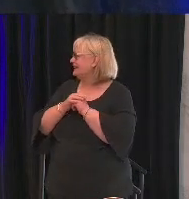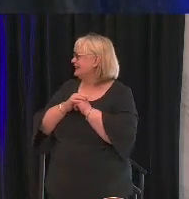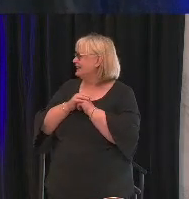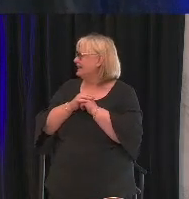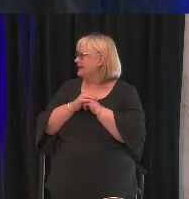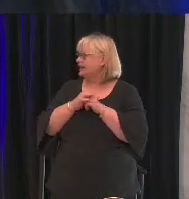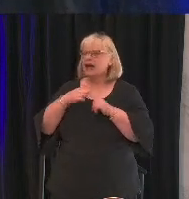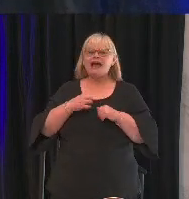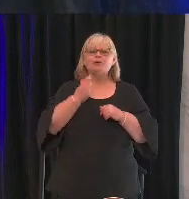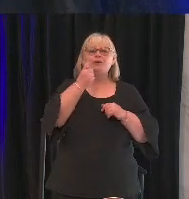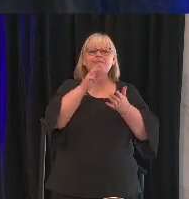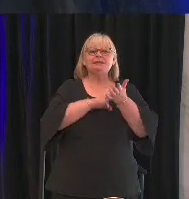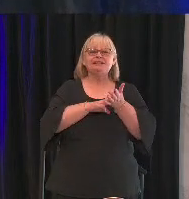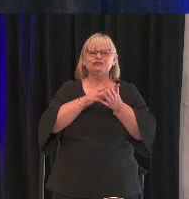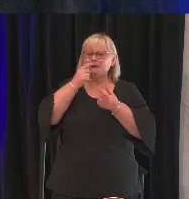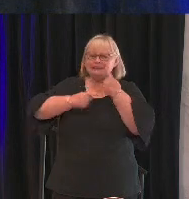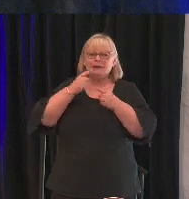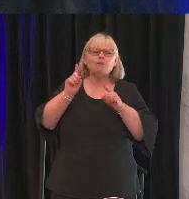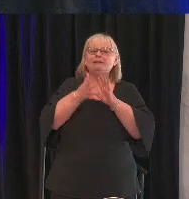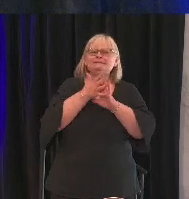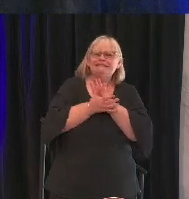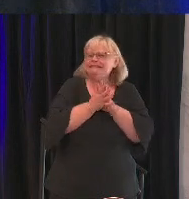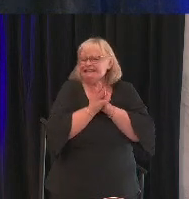Okay, I have a minute to explain what this means.